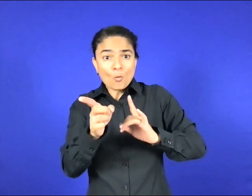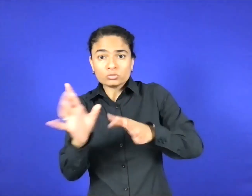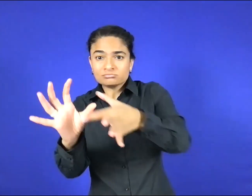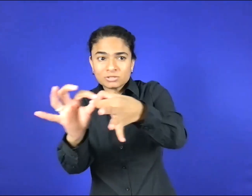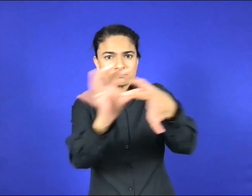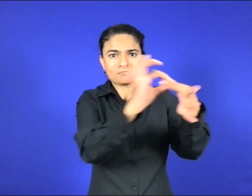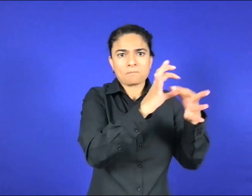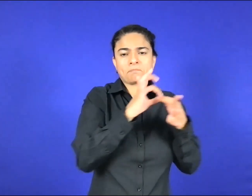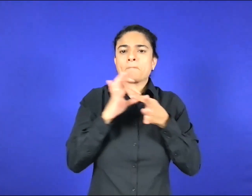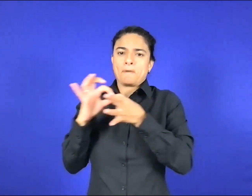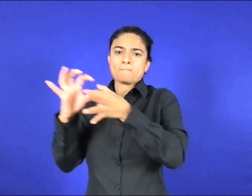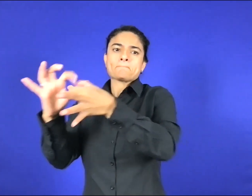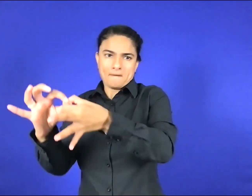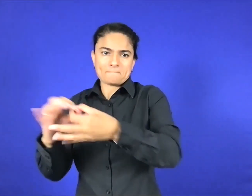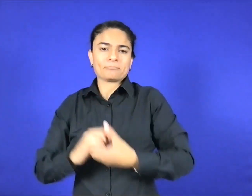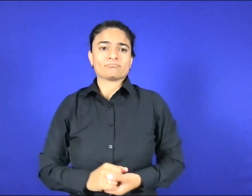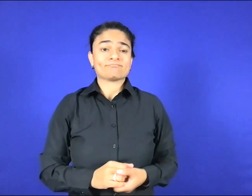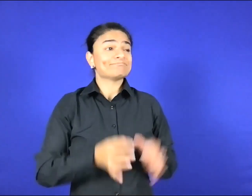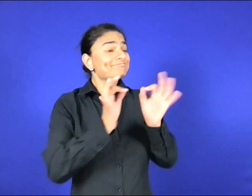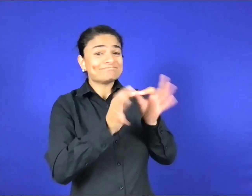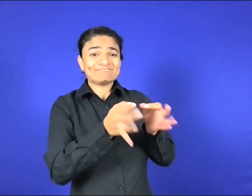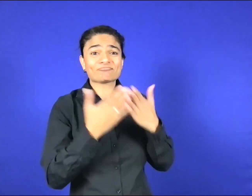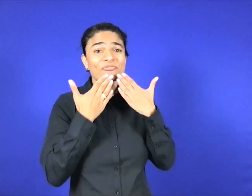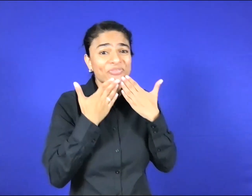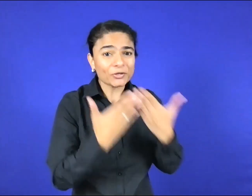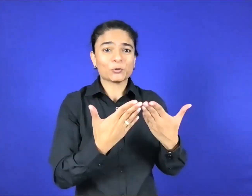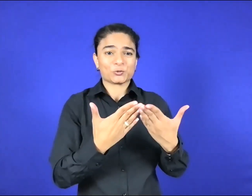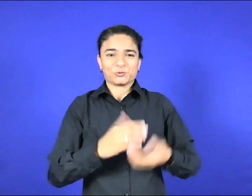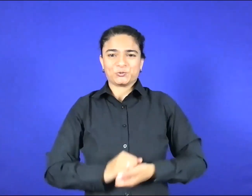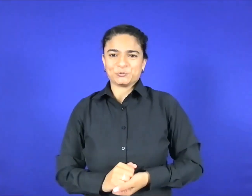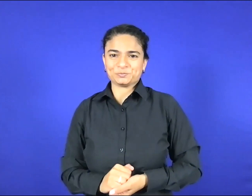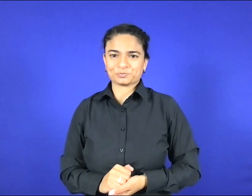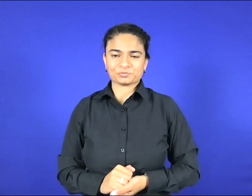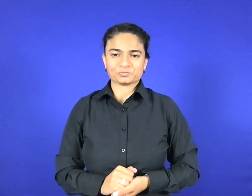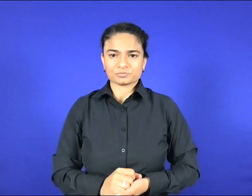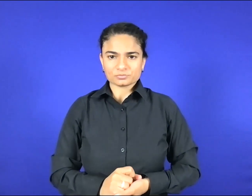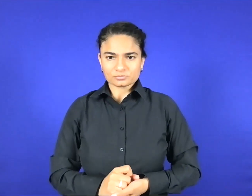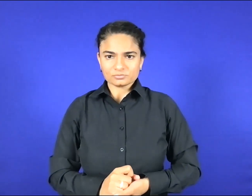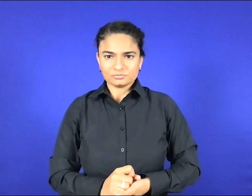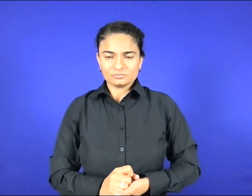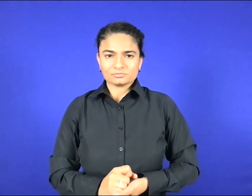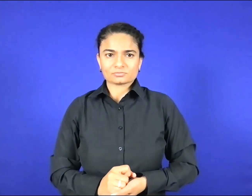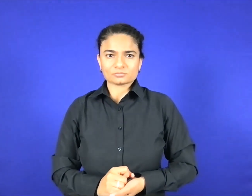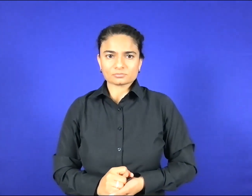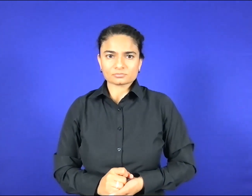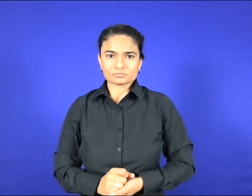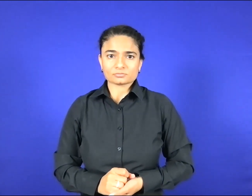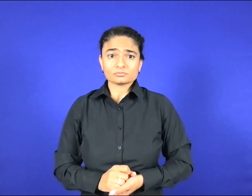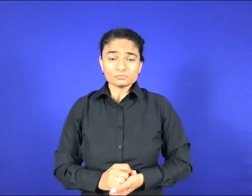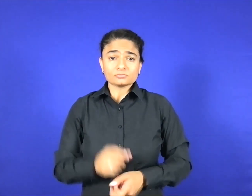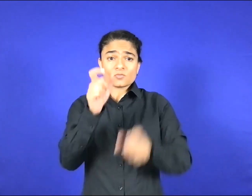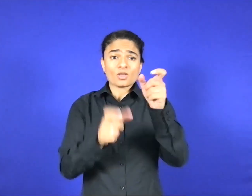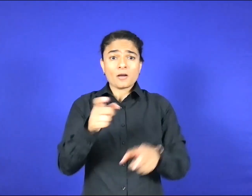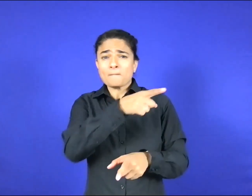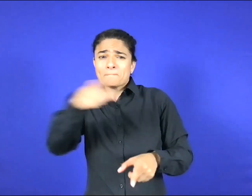Dear participants, we reached the end of this session. In case your questions are not addressed, you